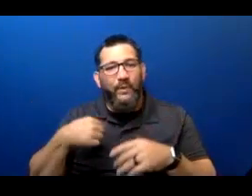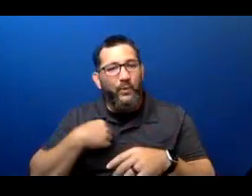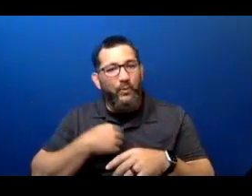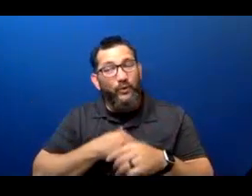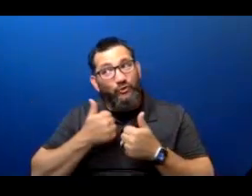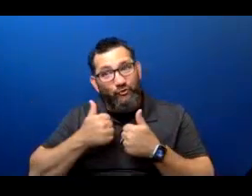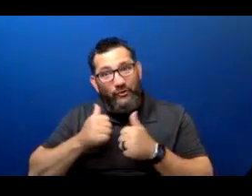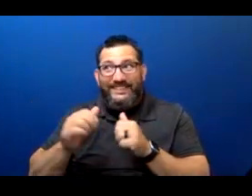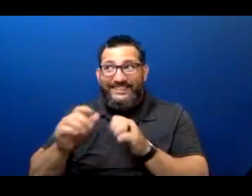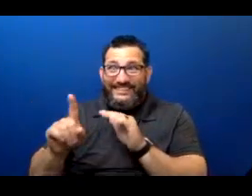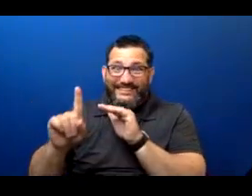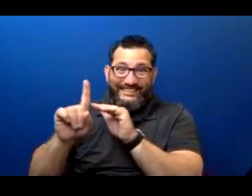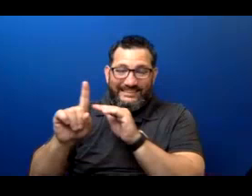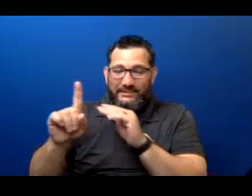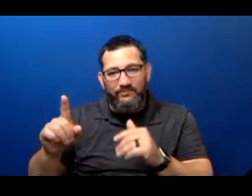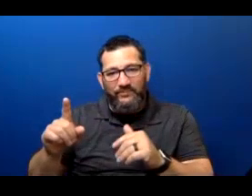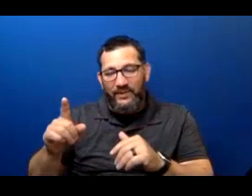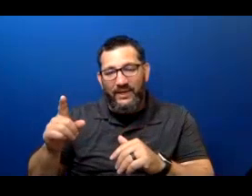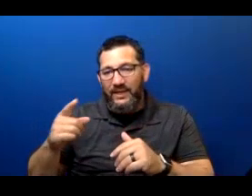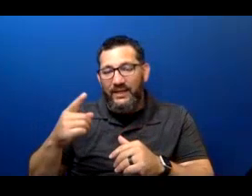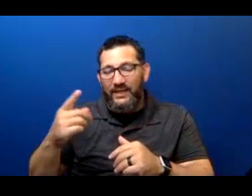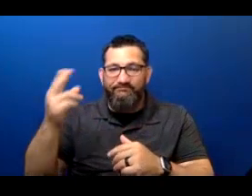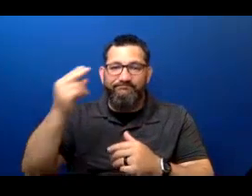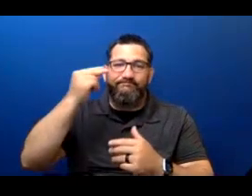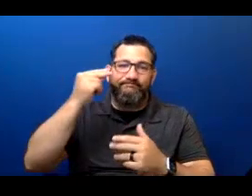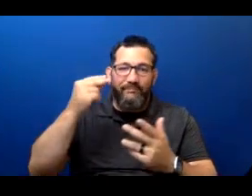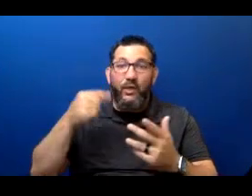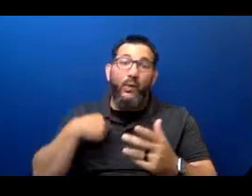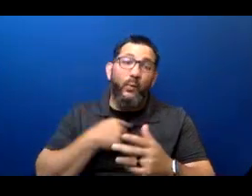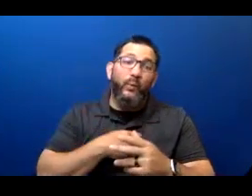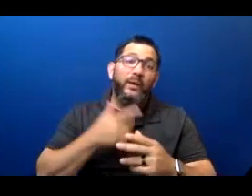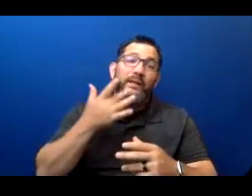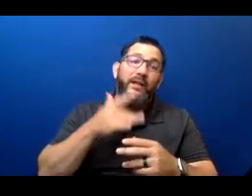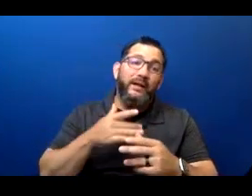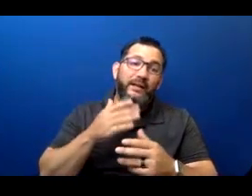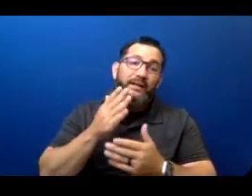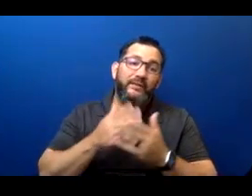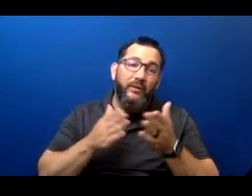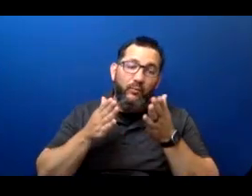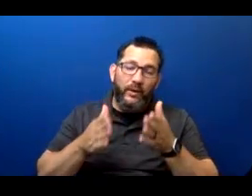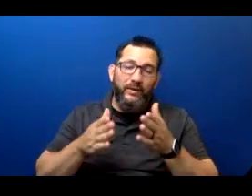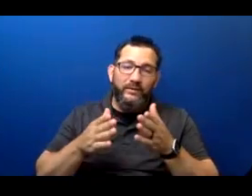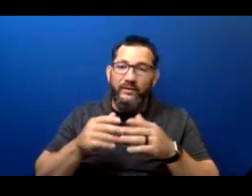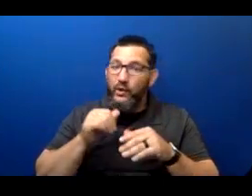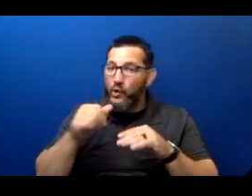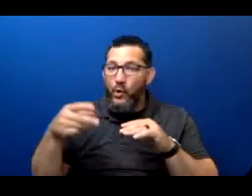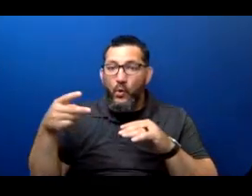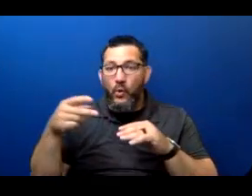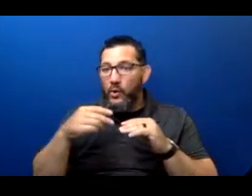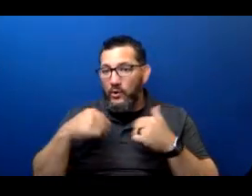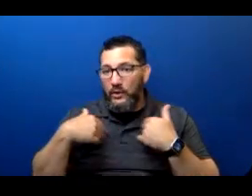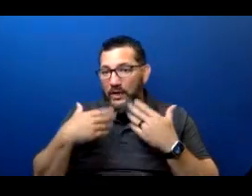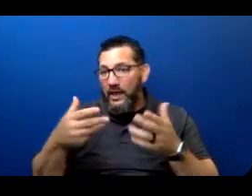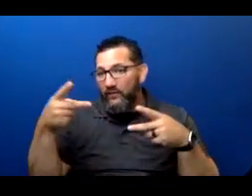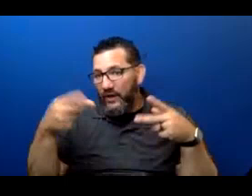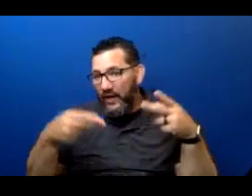it, Vice Chair, and we are very lucky in some regards that there were no cuts under